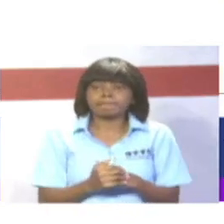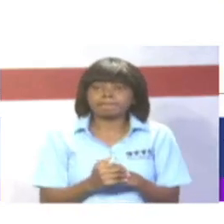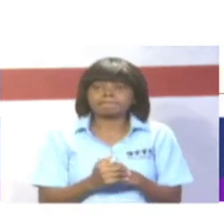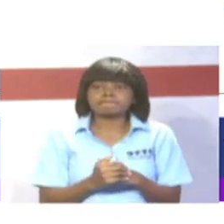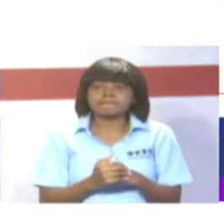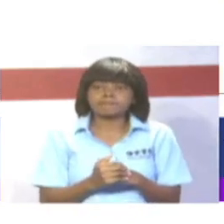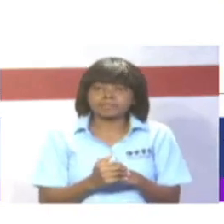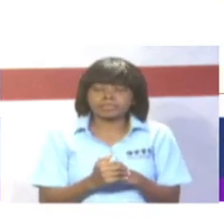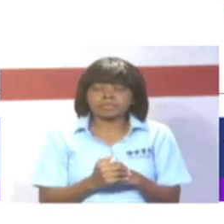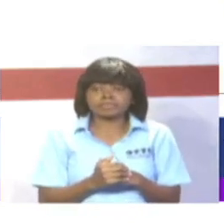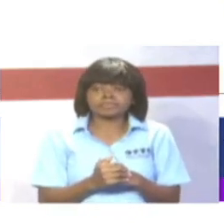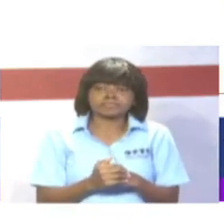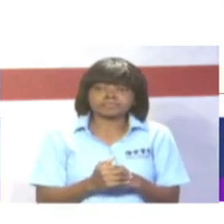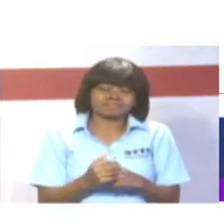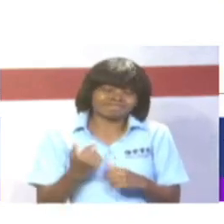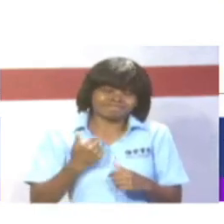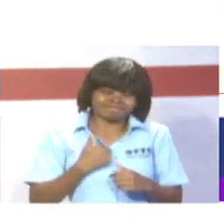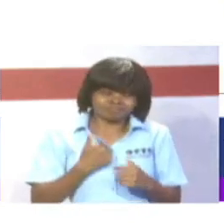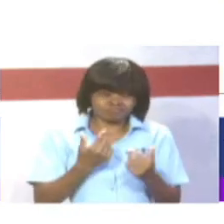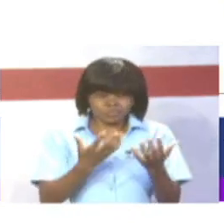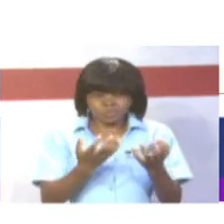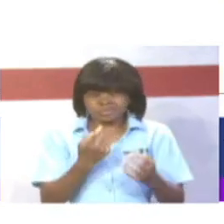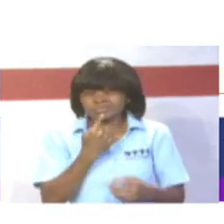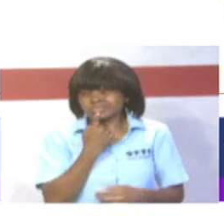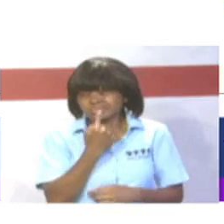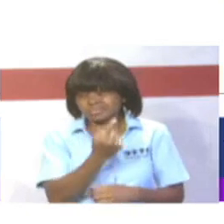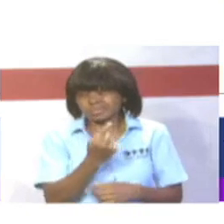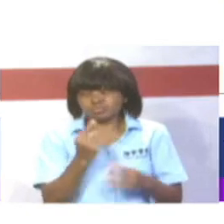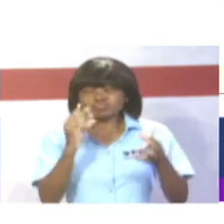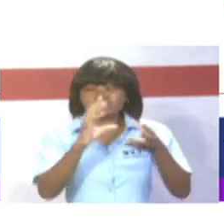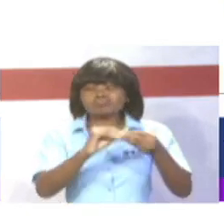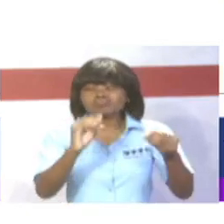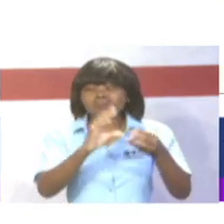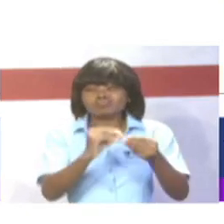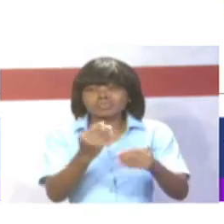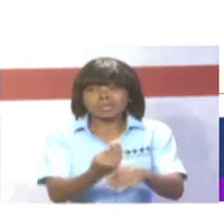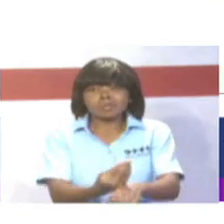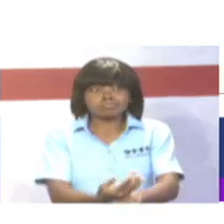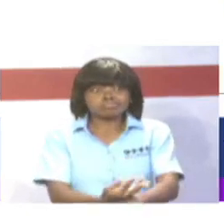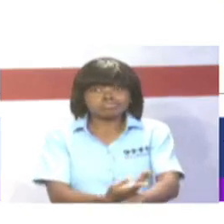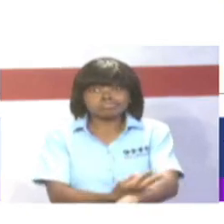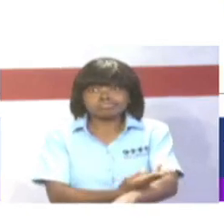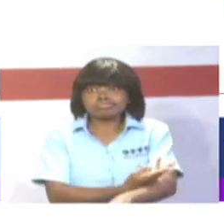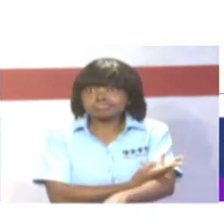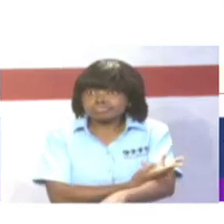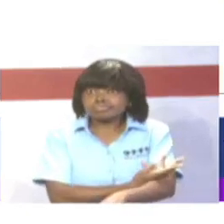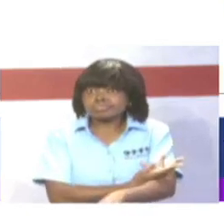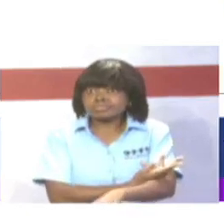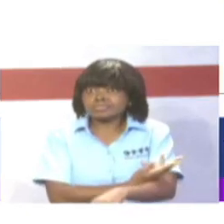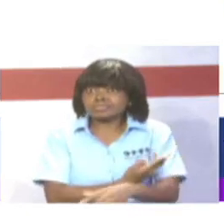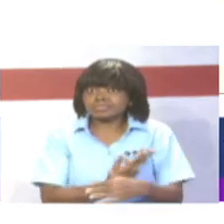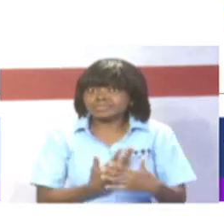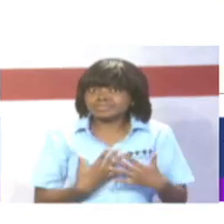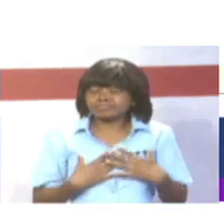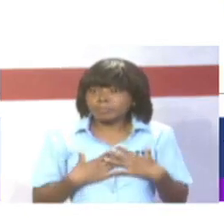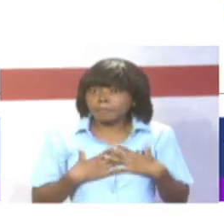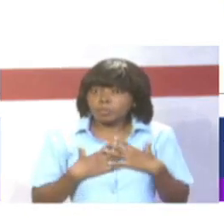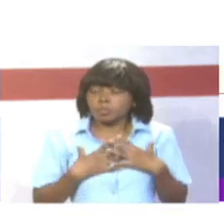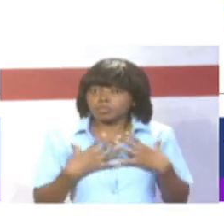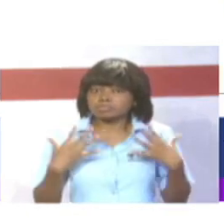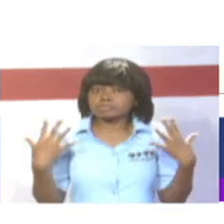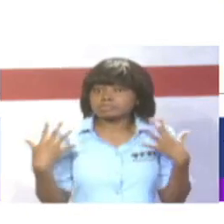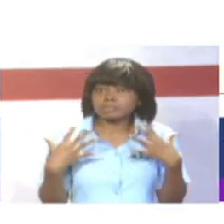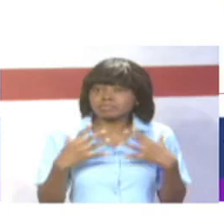Bethel, I just want to say that my paws raised as you were speaking, and I really empathize with you and your colleagues. And of course, I'm sure the entire